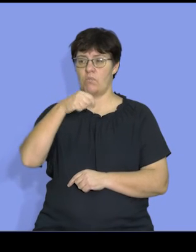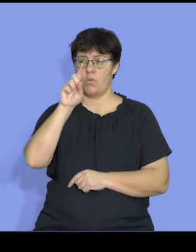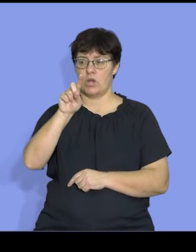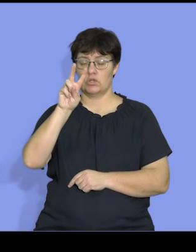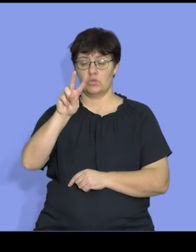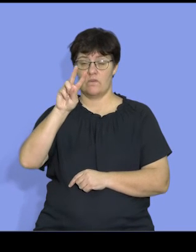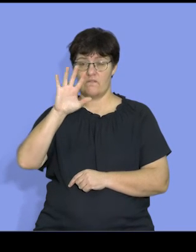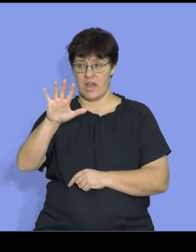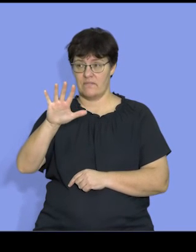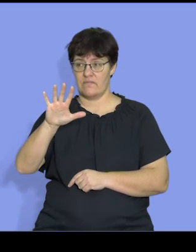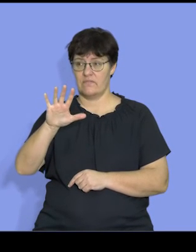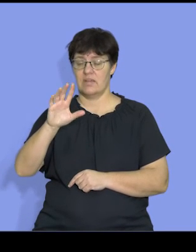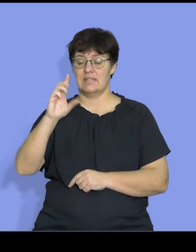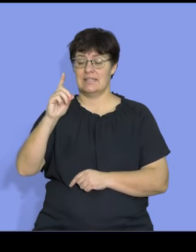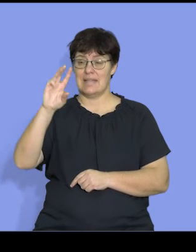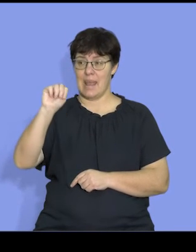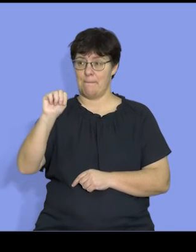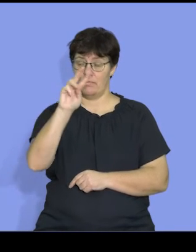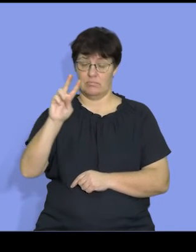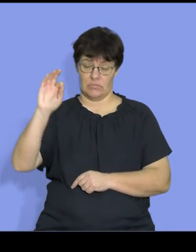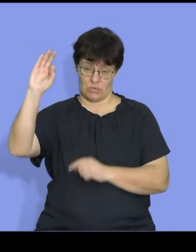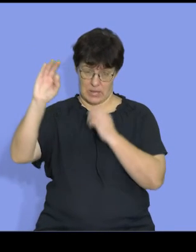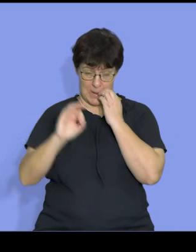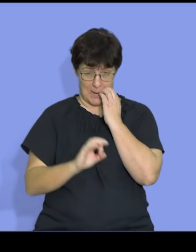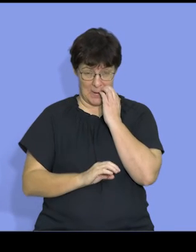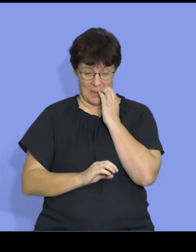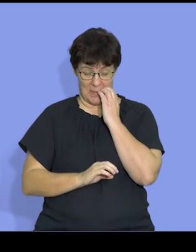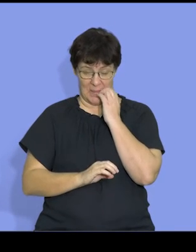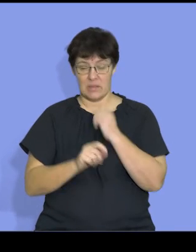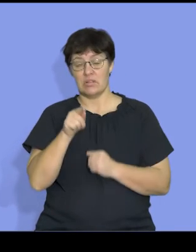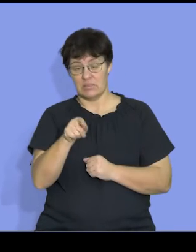0,125 cubic decimeters. Right, so this is